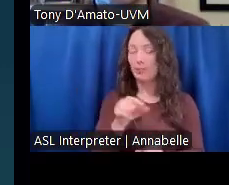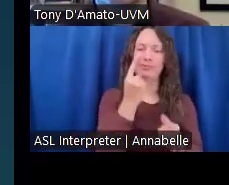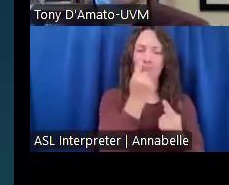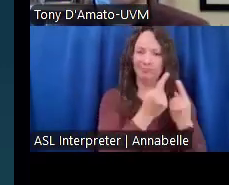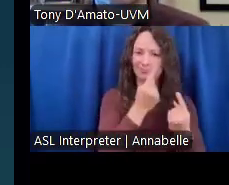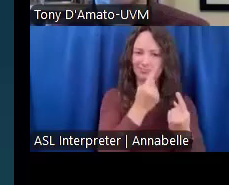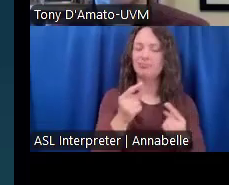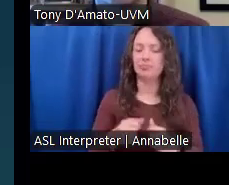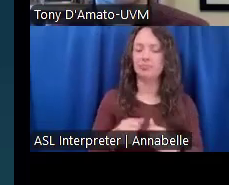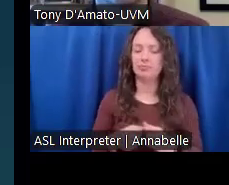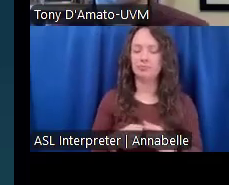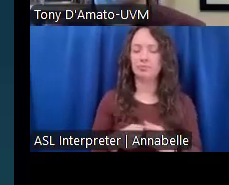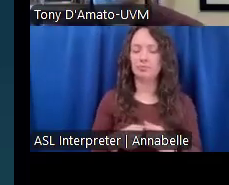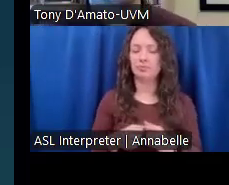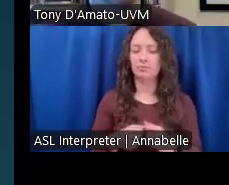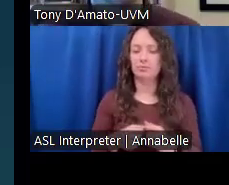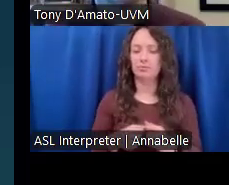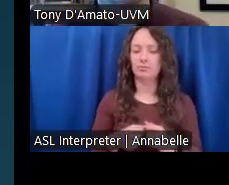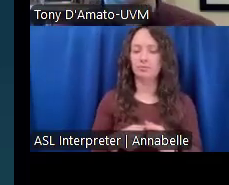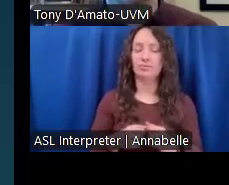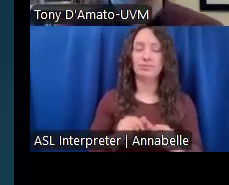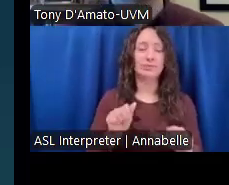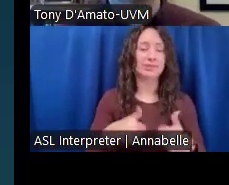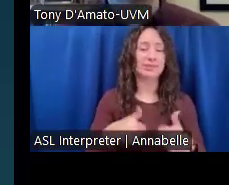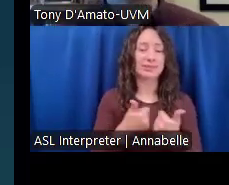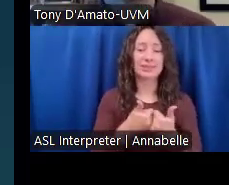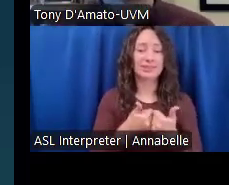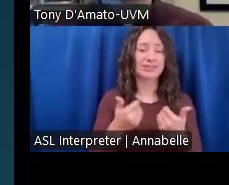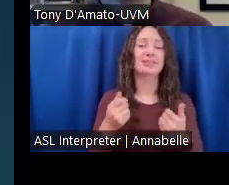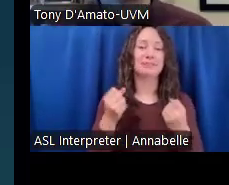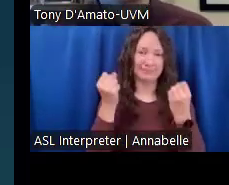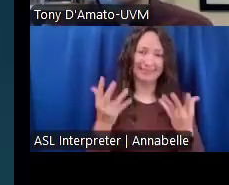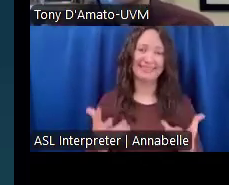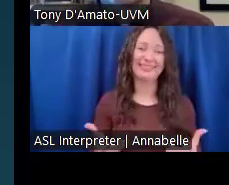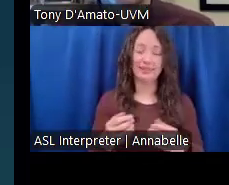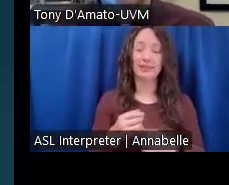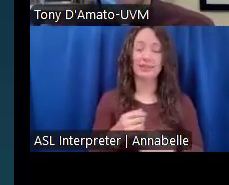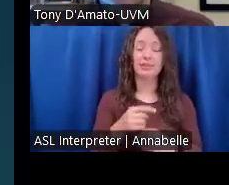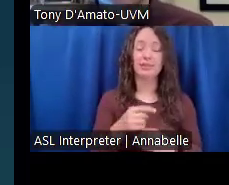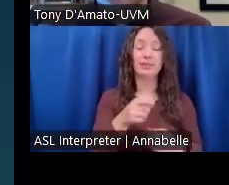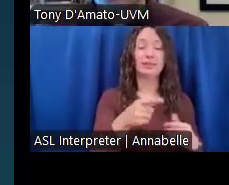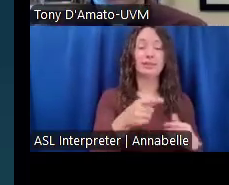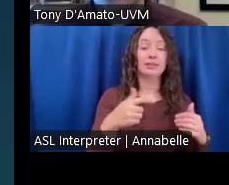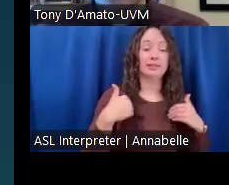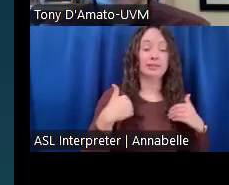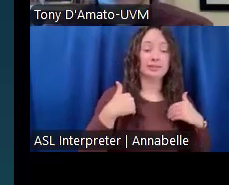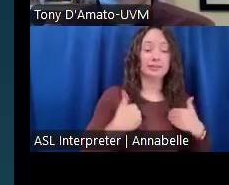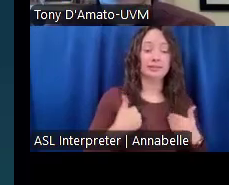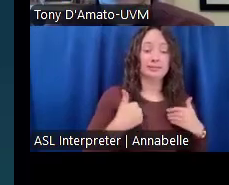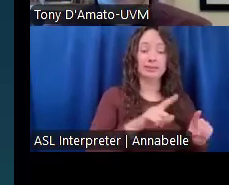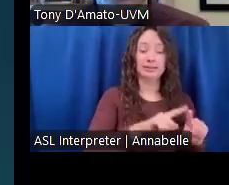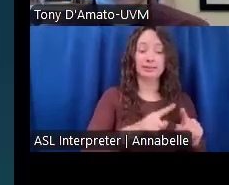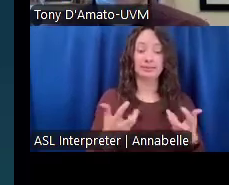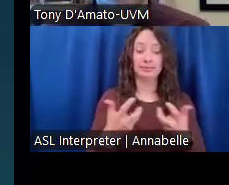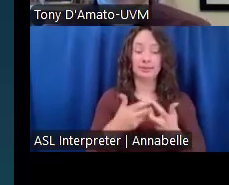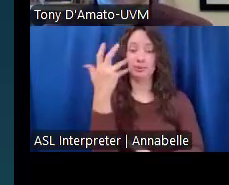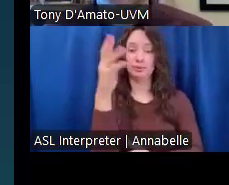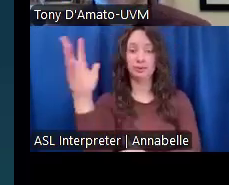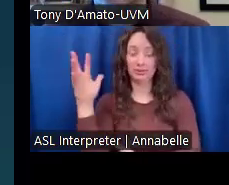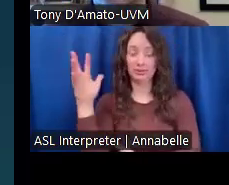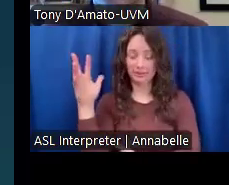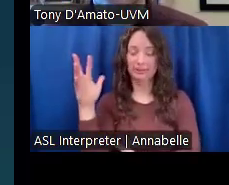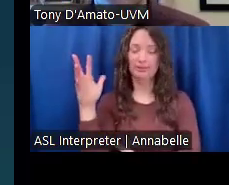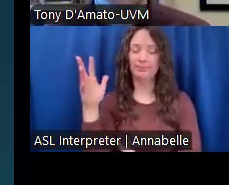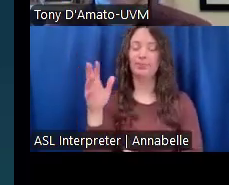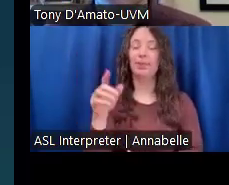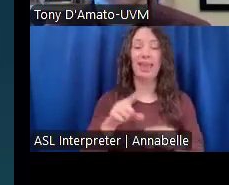is that we have a lot of challenges, and with the tree species that Tony showed in the southeast, yes, we have high diversity,